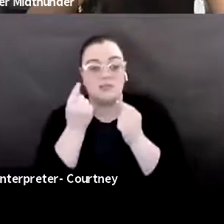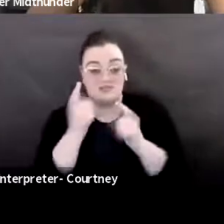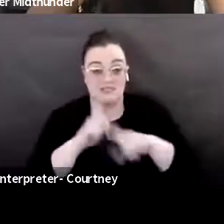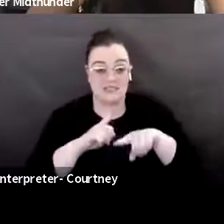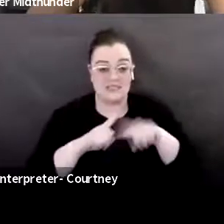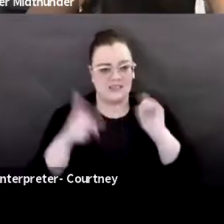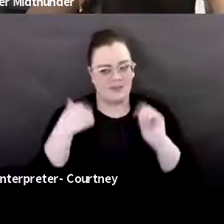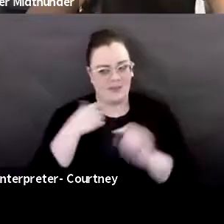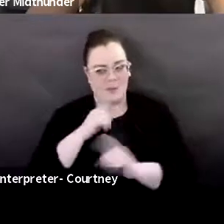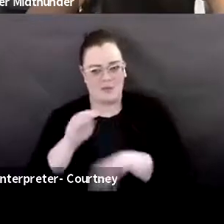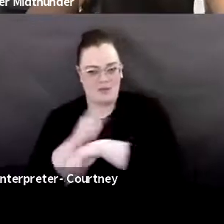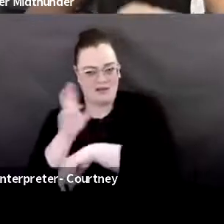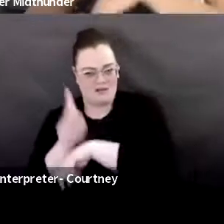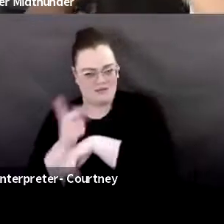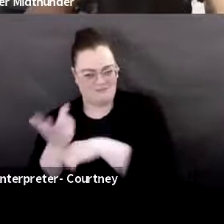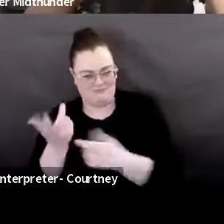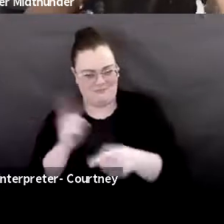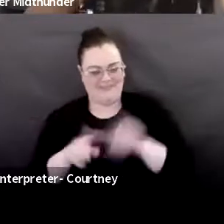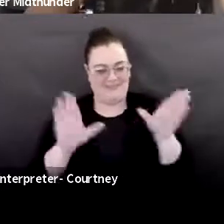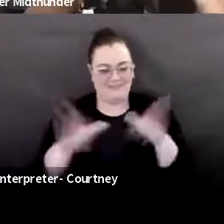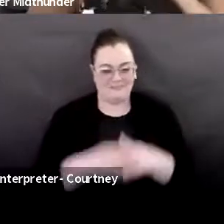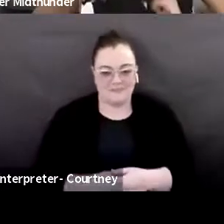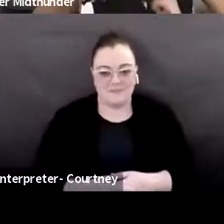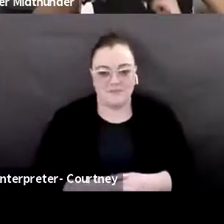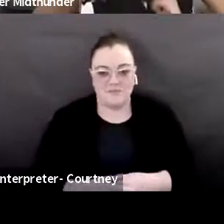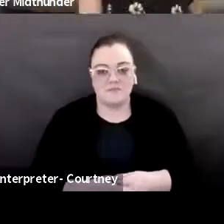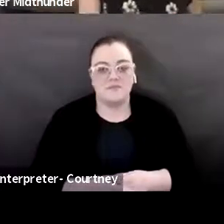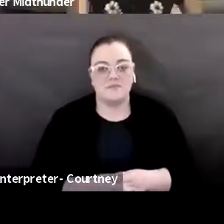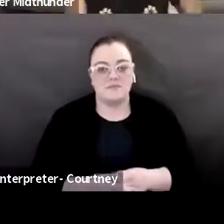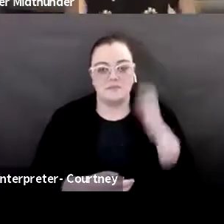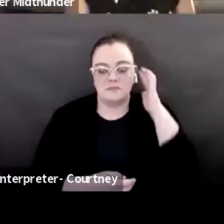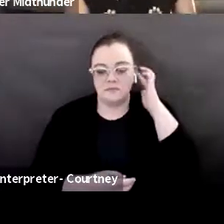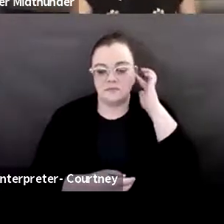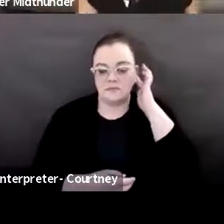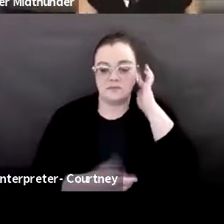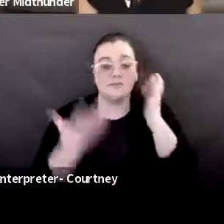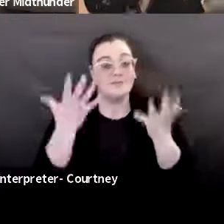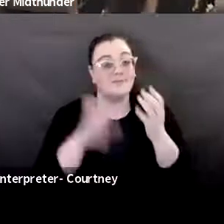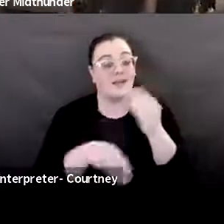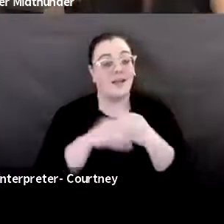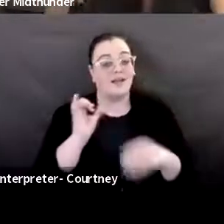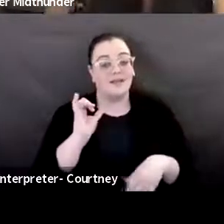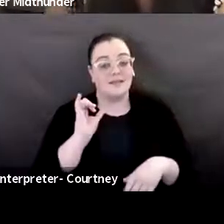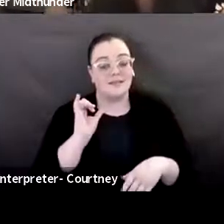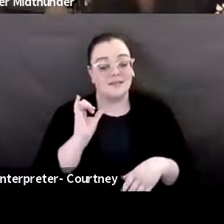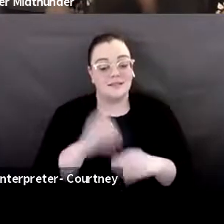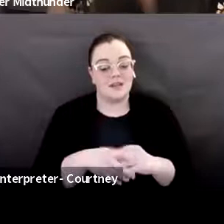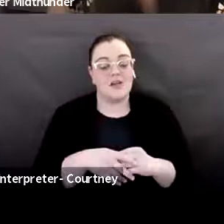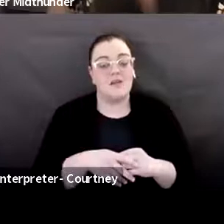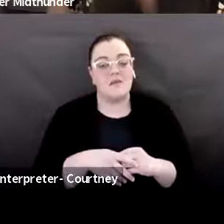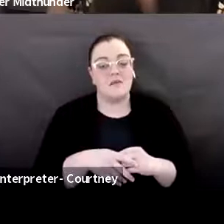ordering at McDonald's. Can I add quickly to this? Also, just